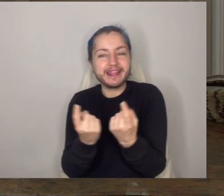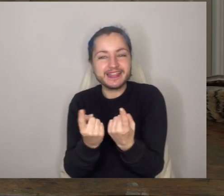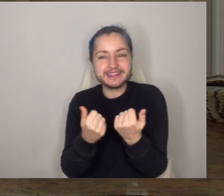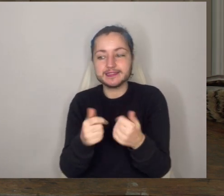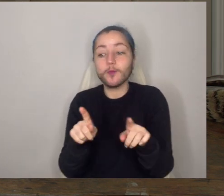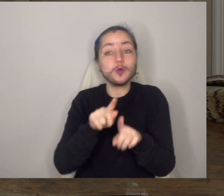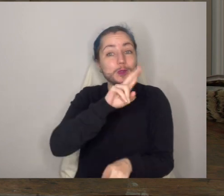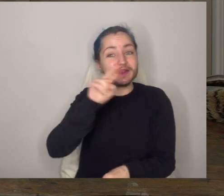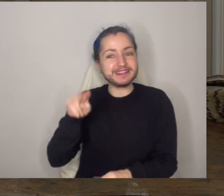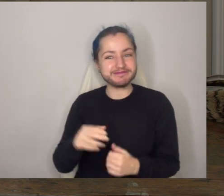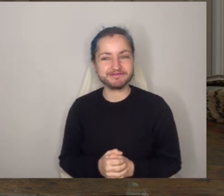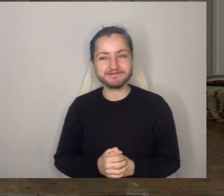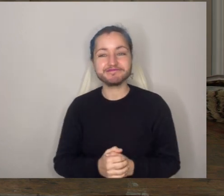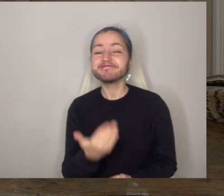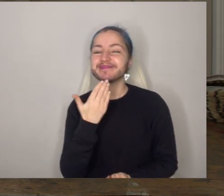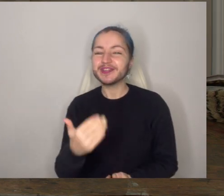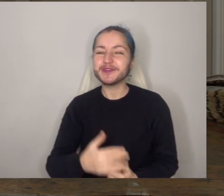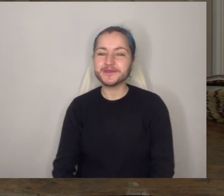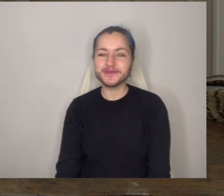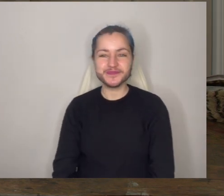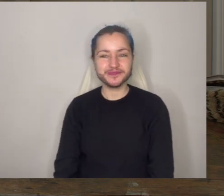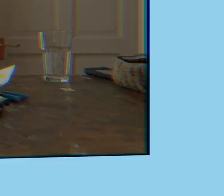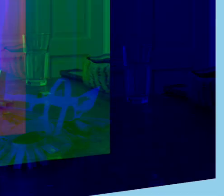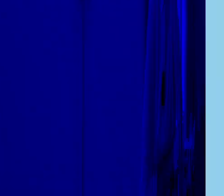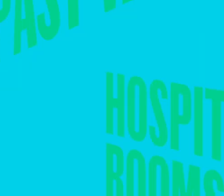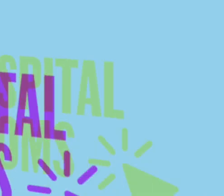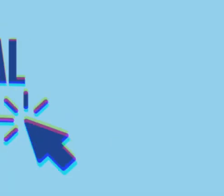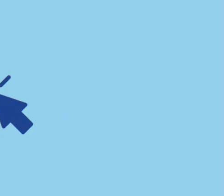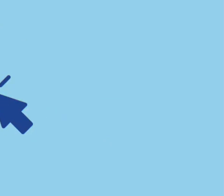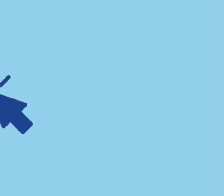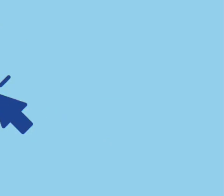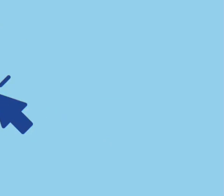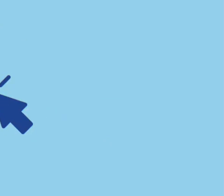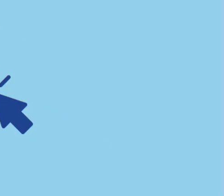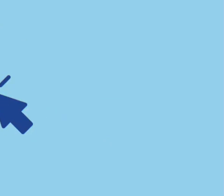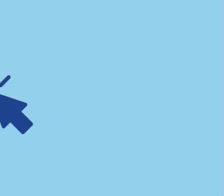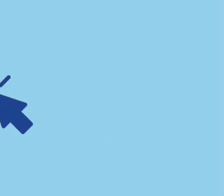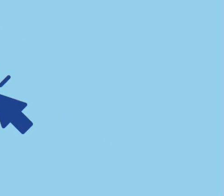fill a whole ceiling. So just have fun with them, really. They're just a really